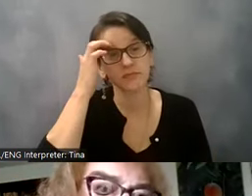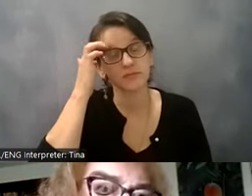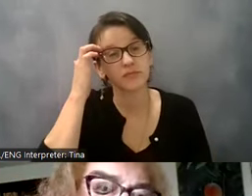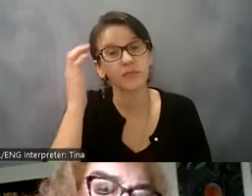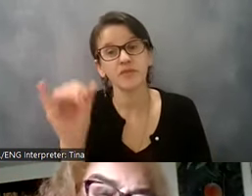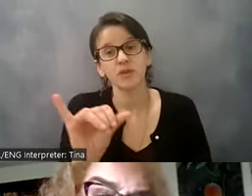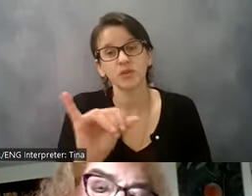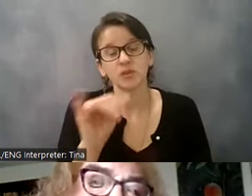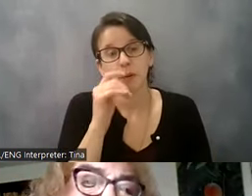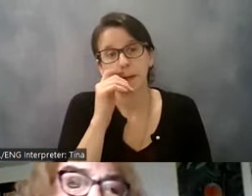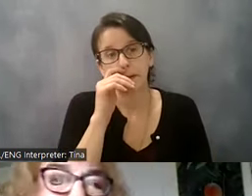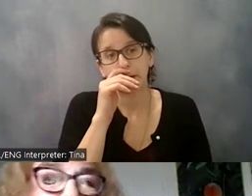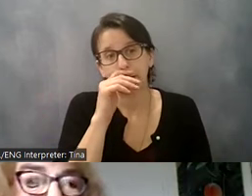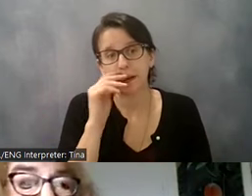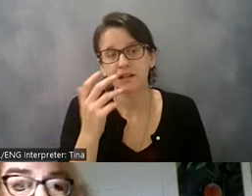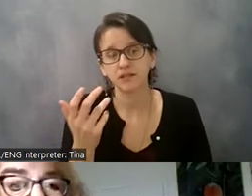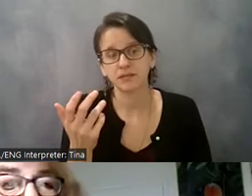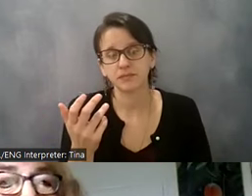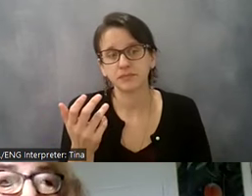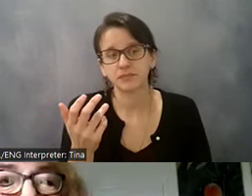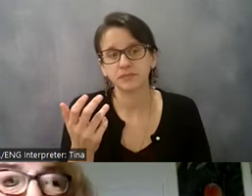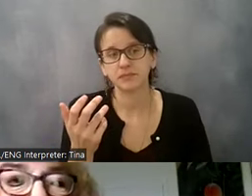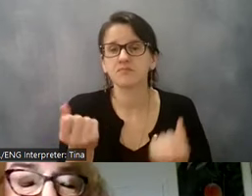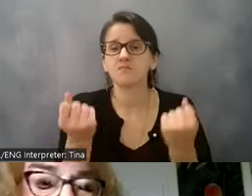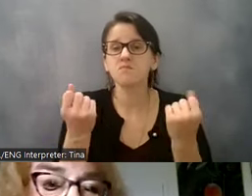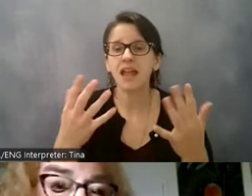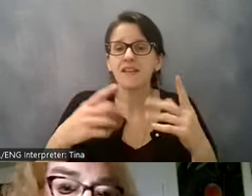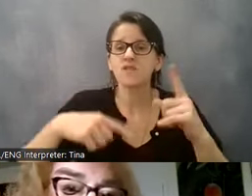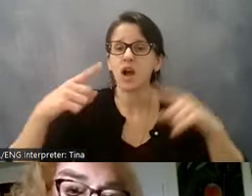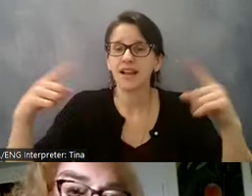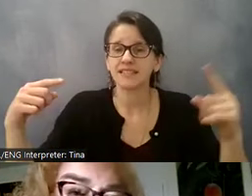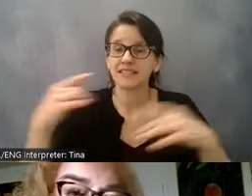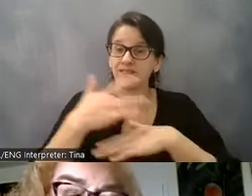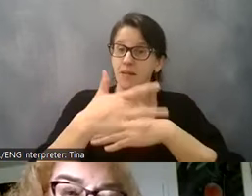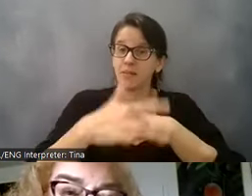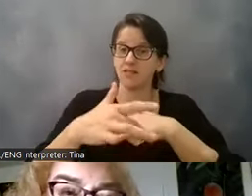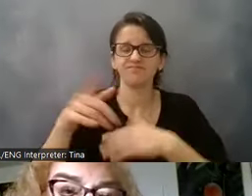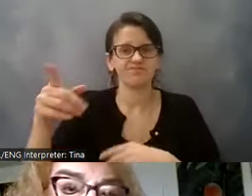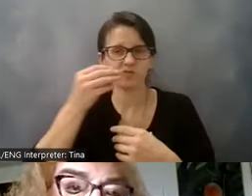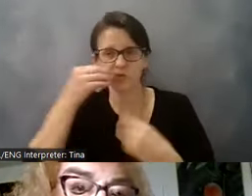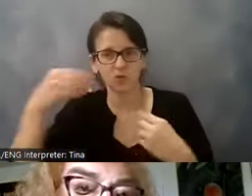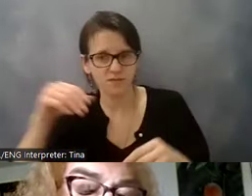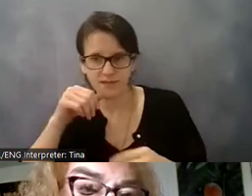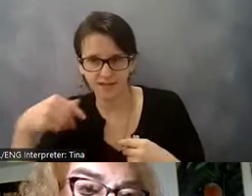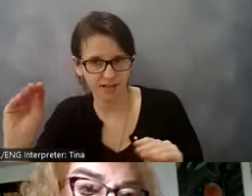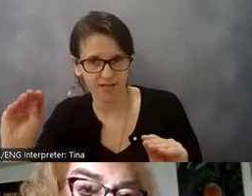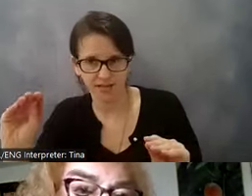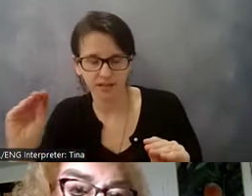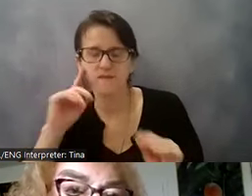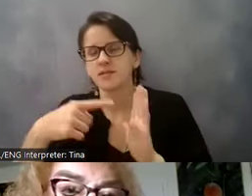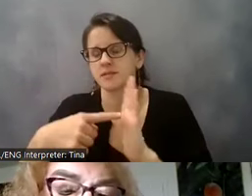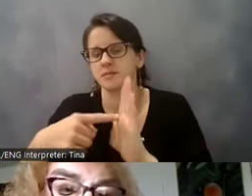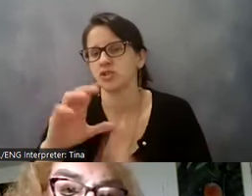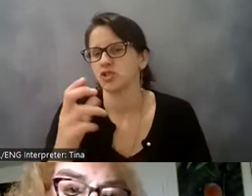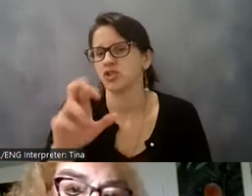are not, many of the best varieties available are not for sale in supermarkets. Take cherry tomatoes, for example. You